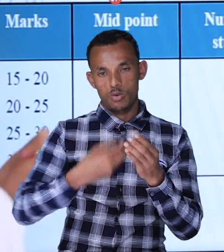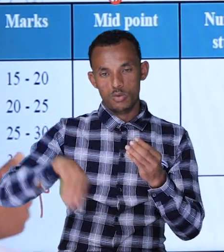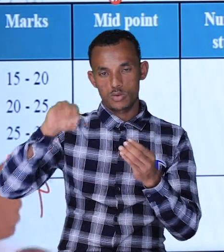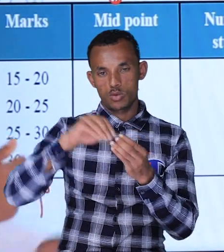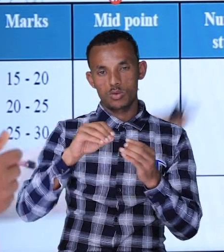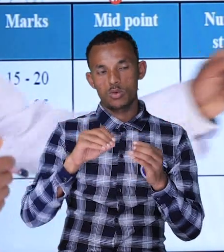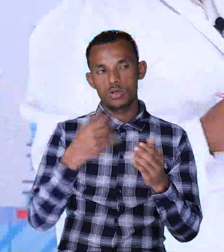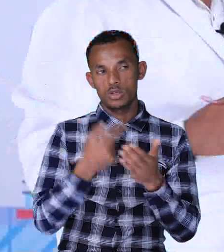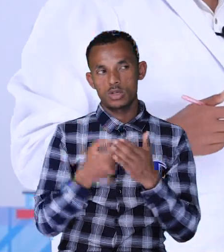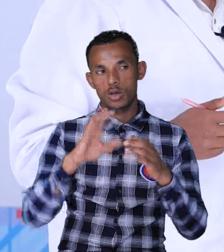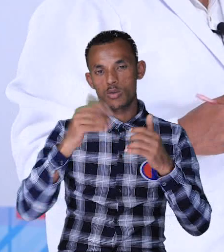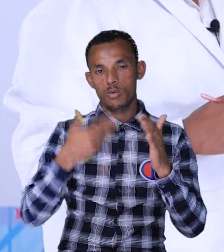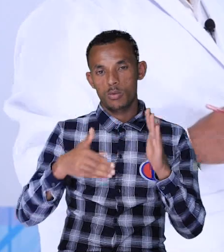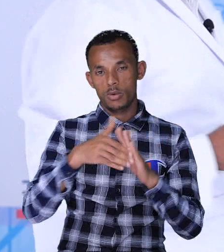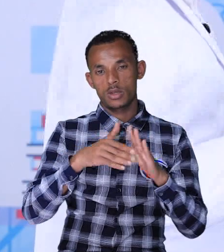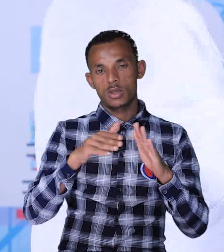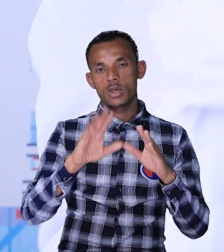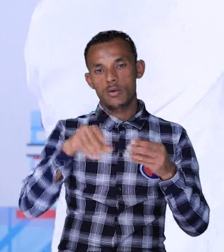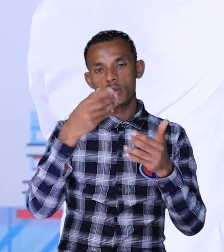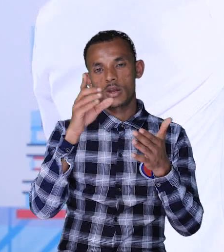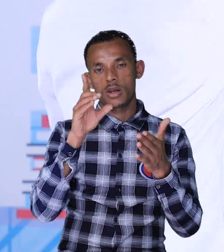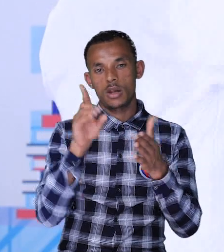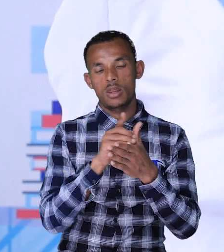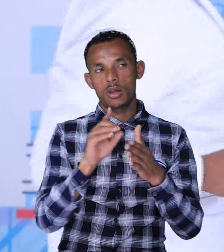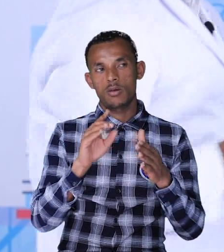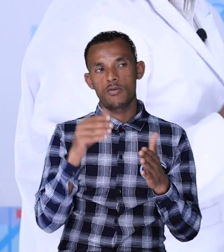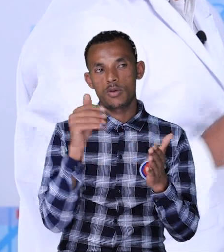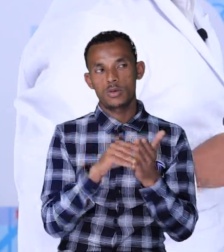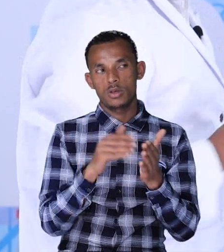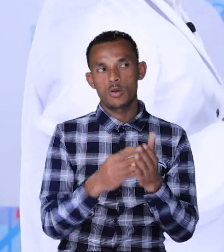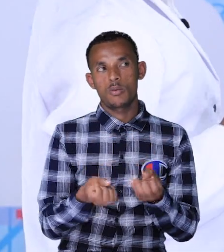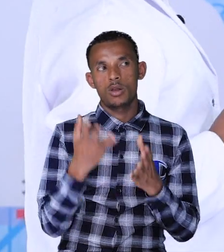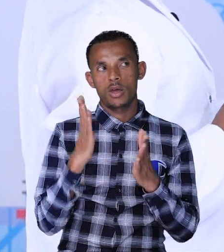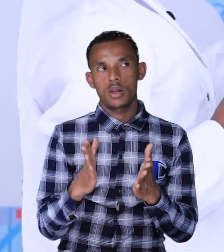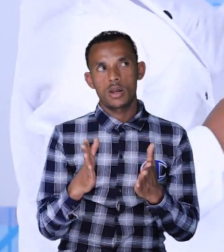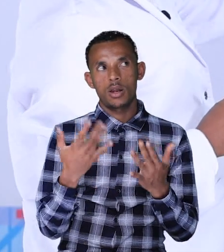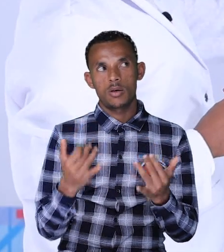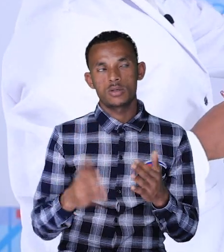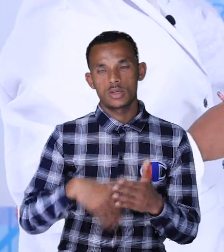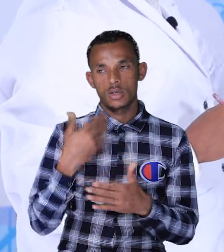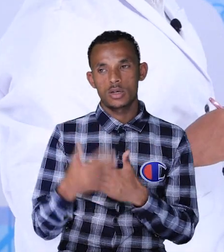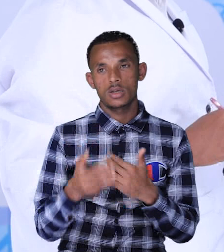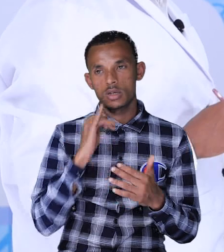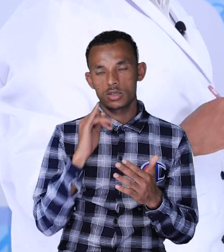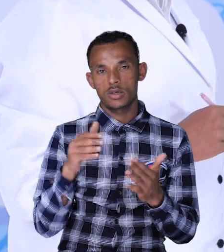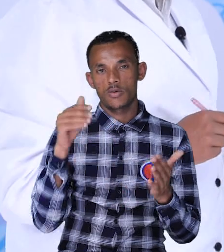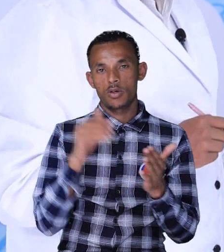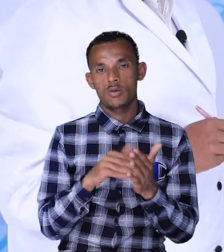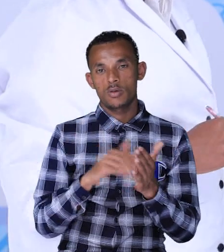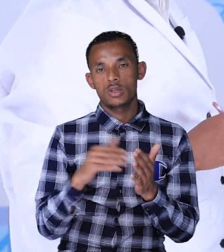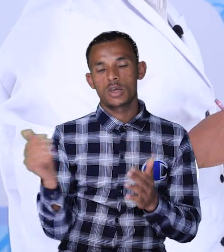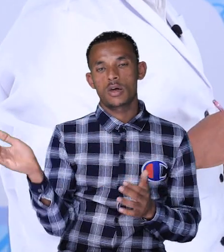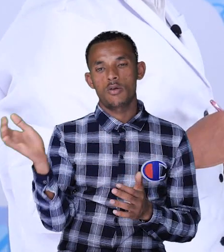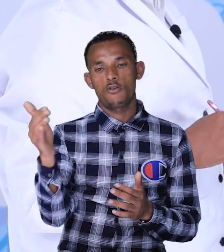to represent a given data using frequency polygon. Now, the next one is this frequency